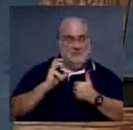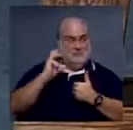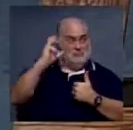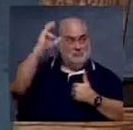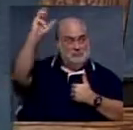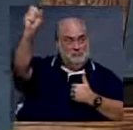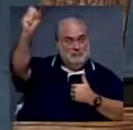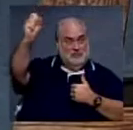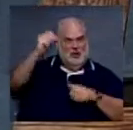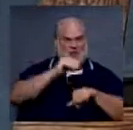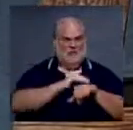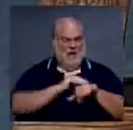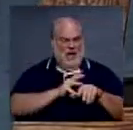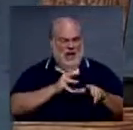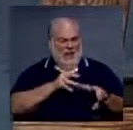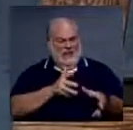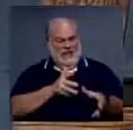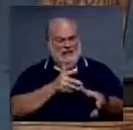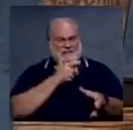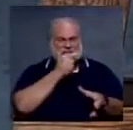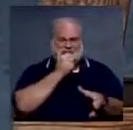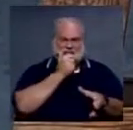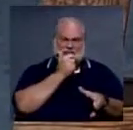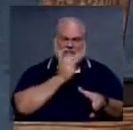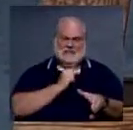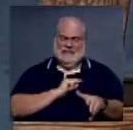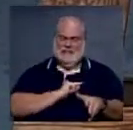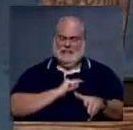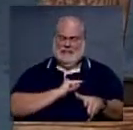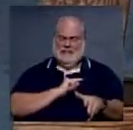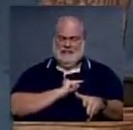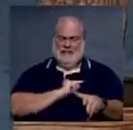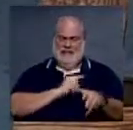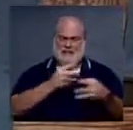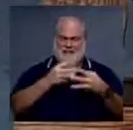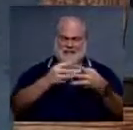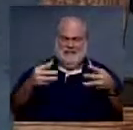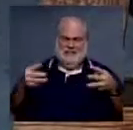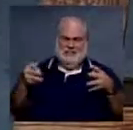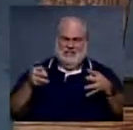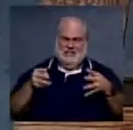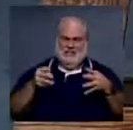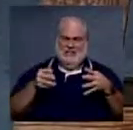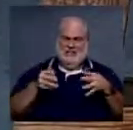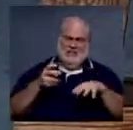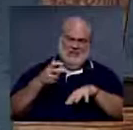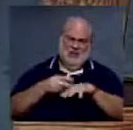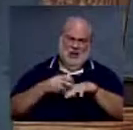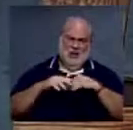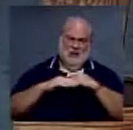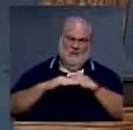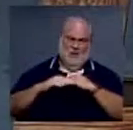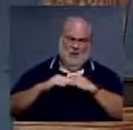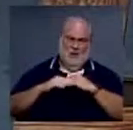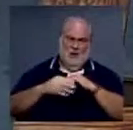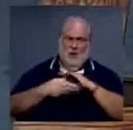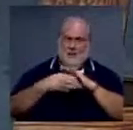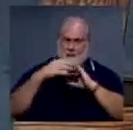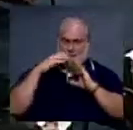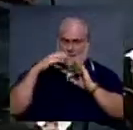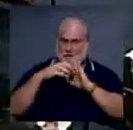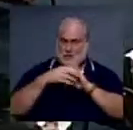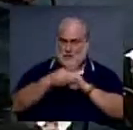don't want your pet sitting in a chain-link cement floor building. If I may, I'm sorry, may I pass these around?